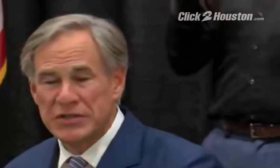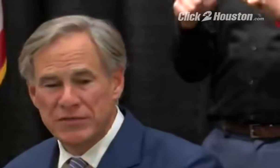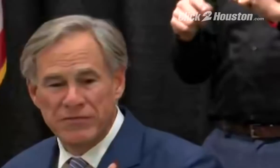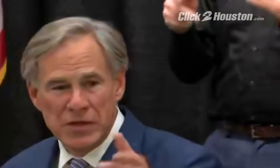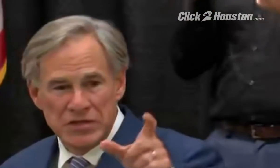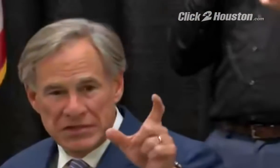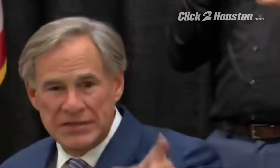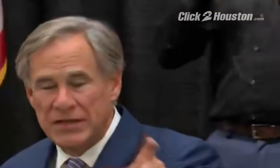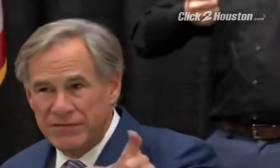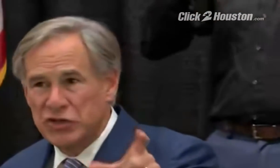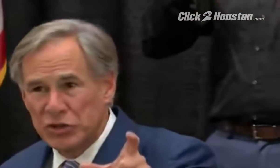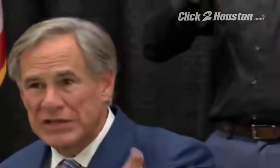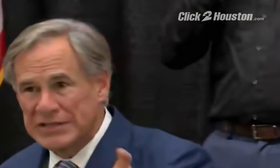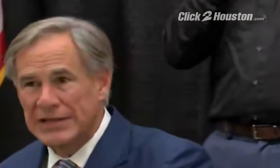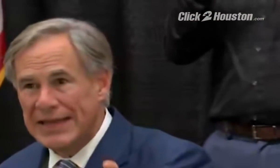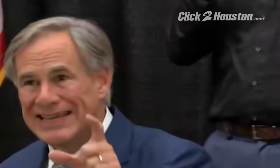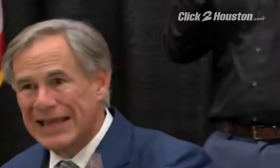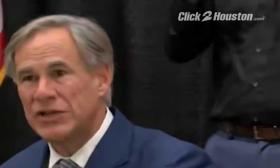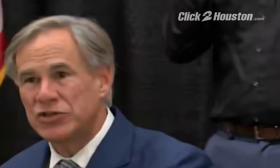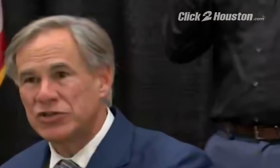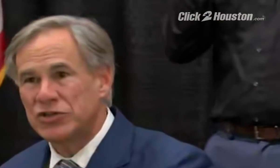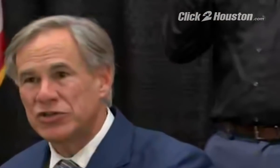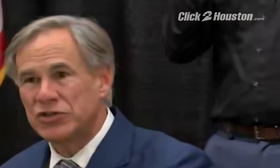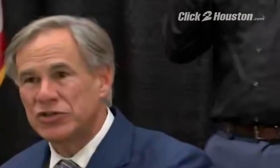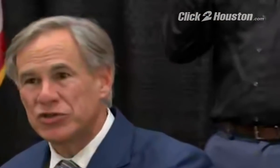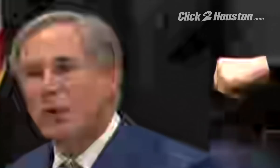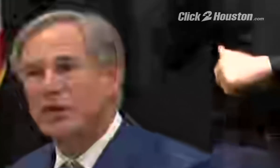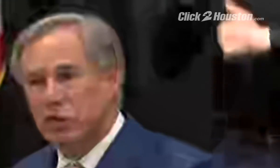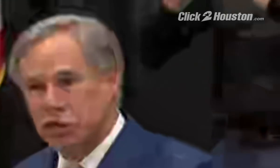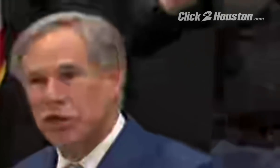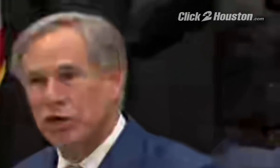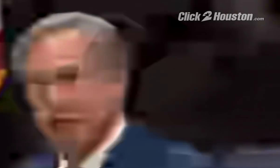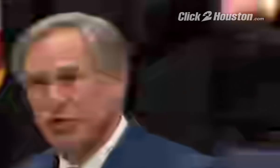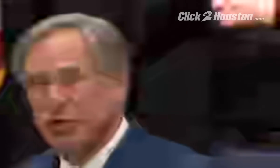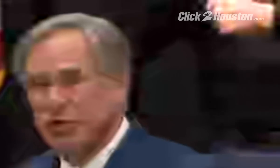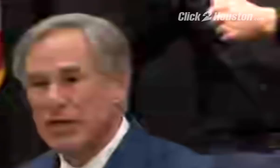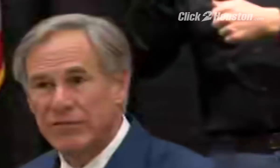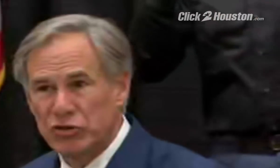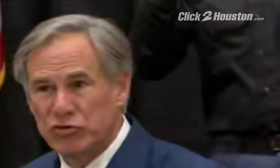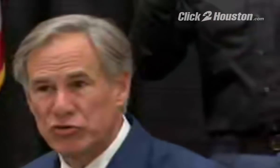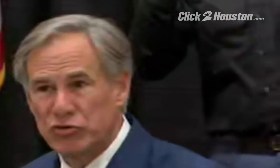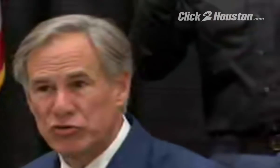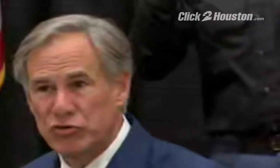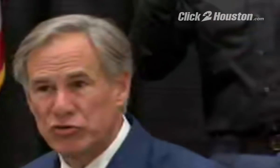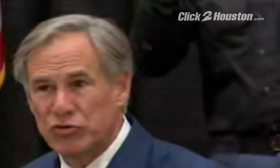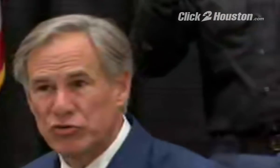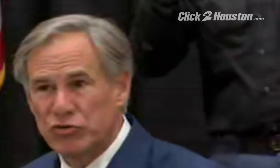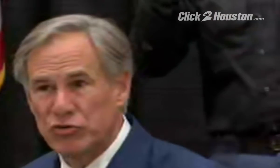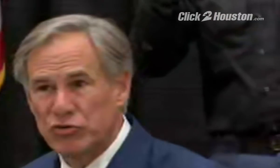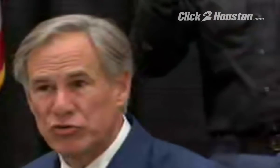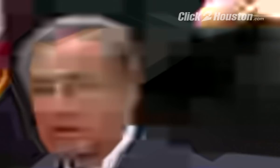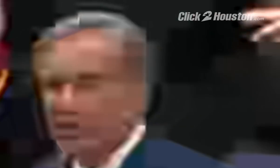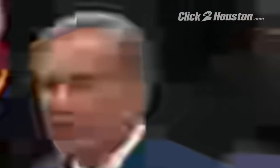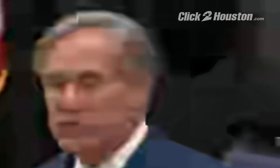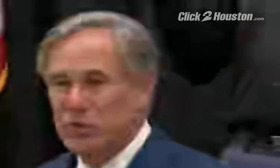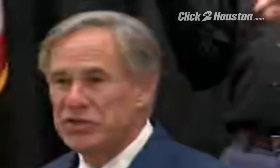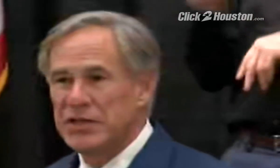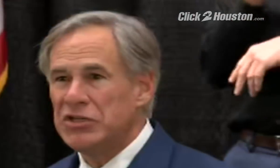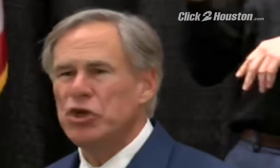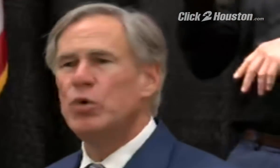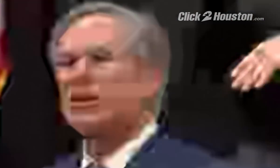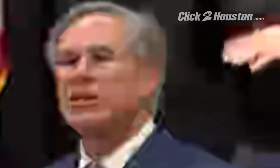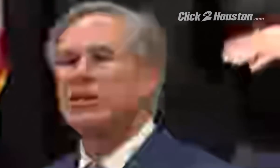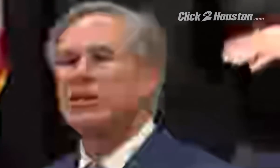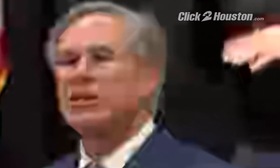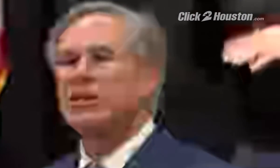you can visually see that danger on the roadway that could occur if you drive recklessly. This invisible